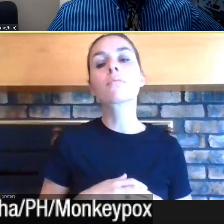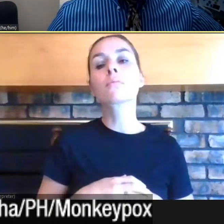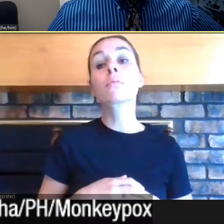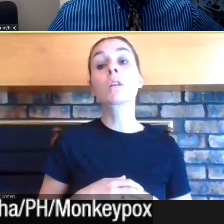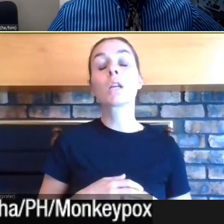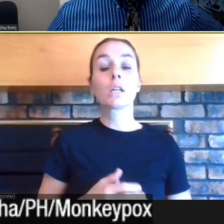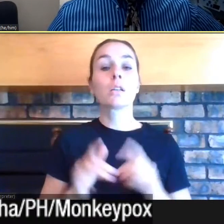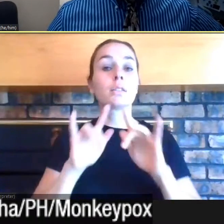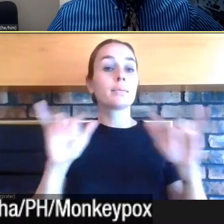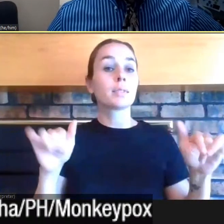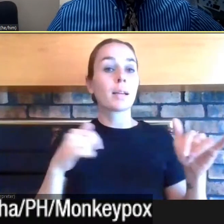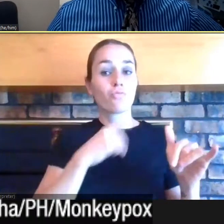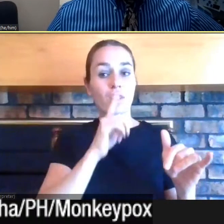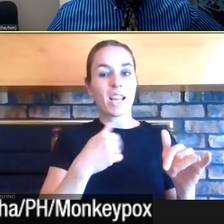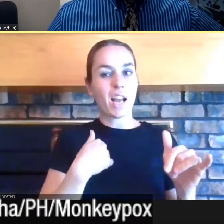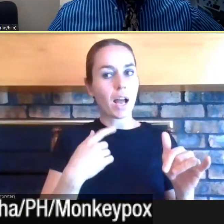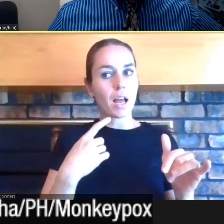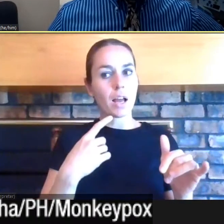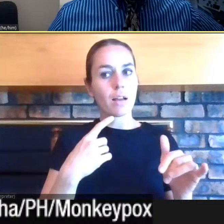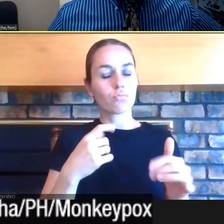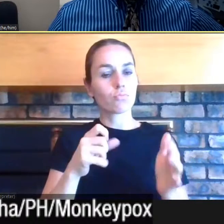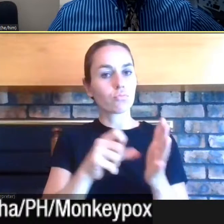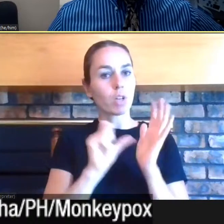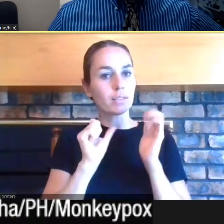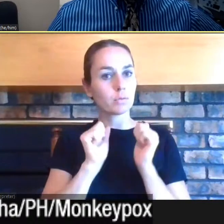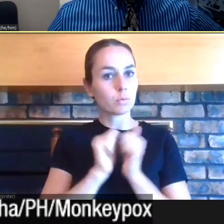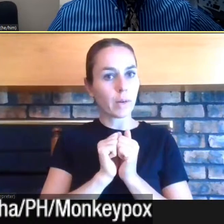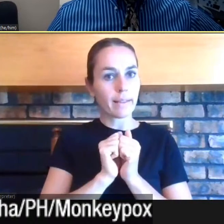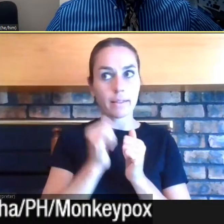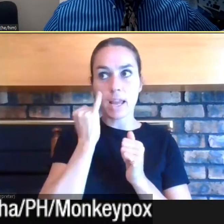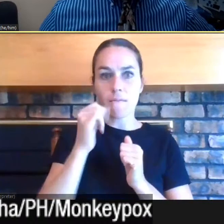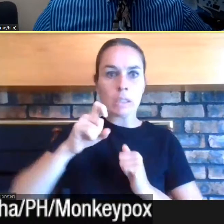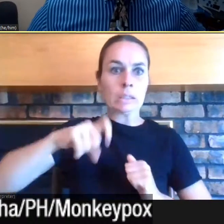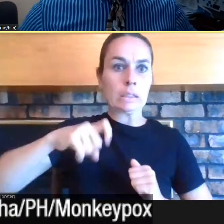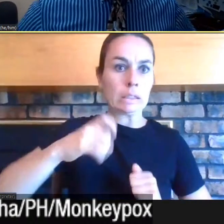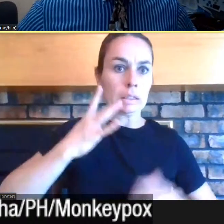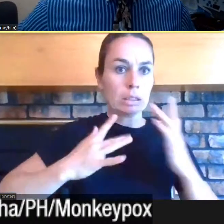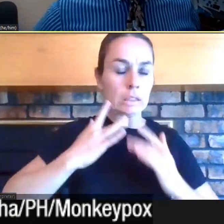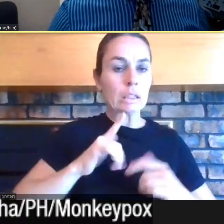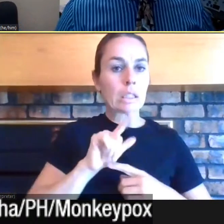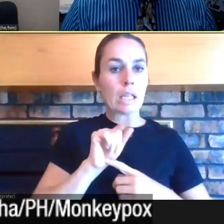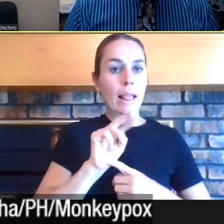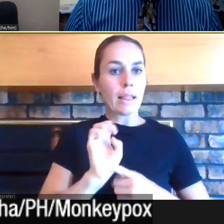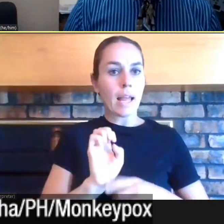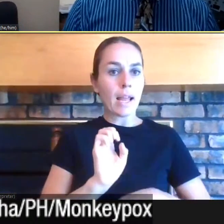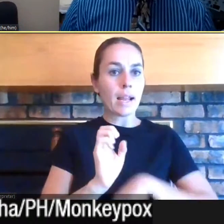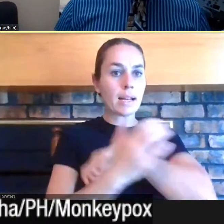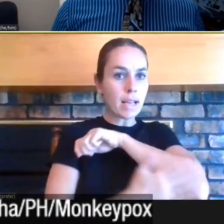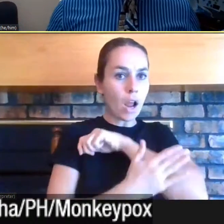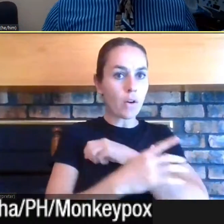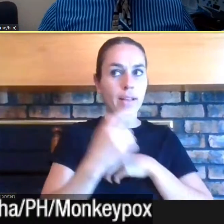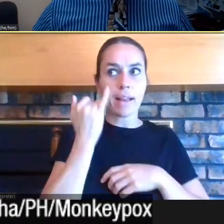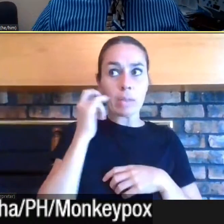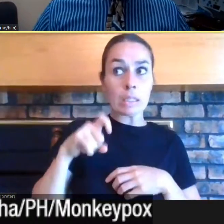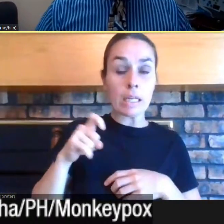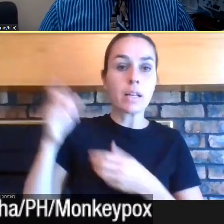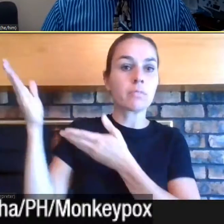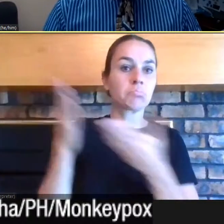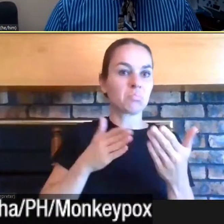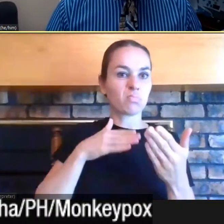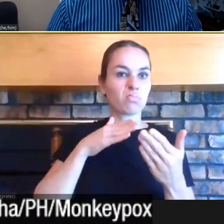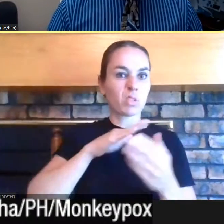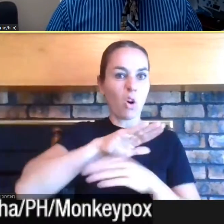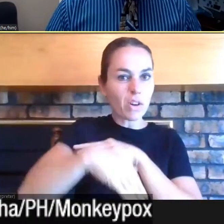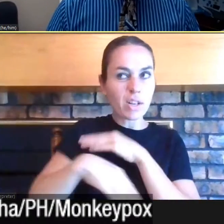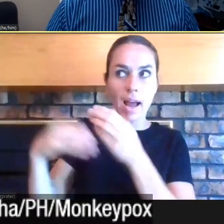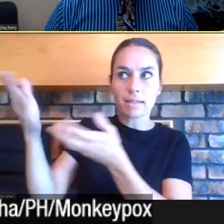with the overnighting of these products to us when we've needed them very quickly down here in Lane County. I don't know for certain if it's that way in the other 35 counties, but